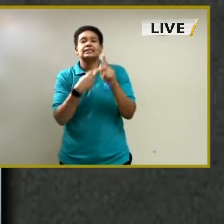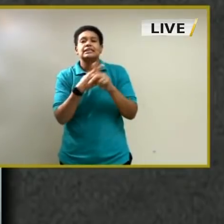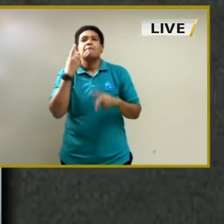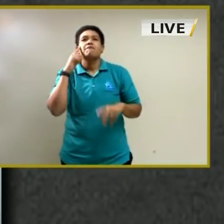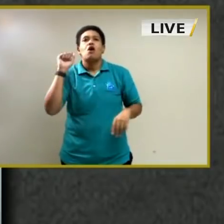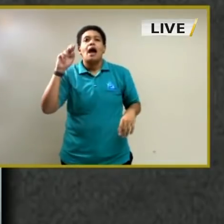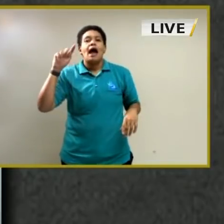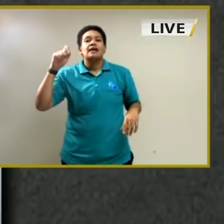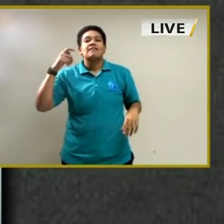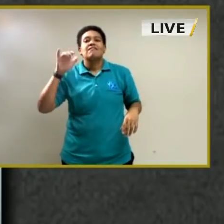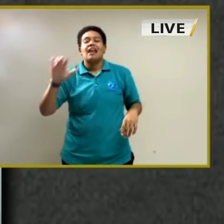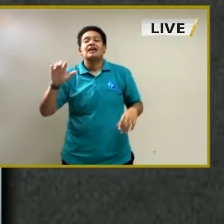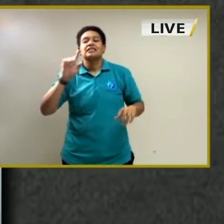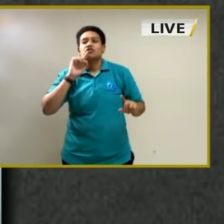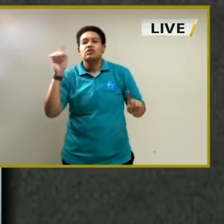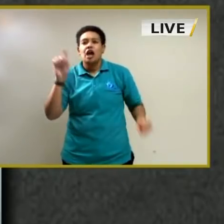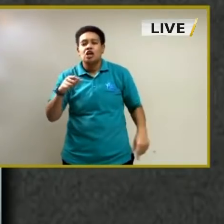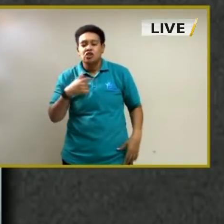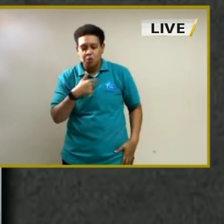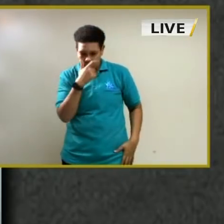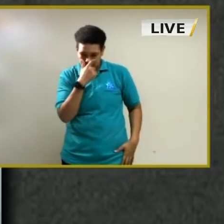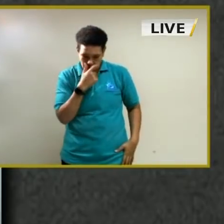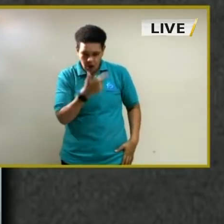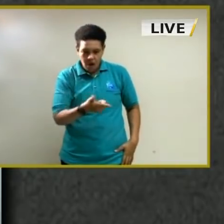reaction, we saw